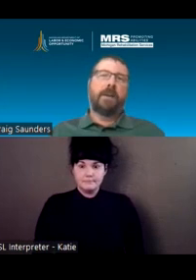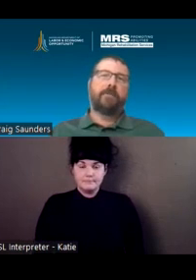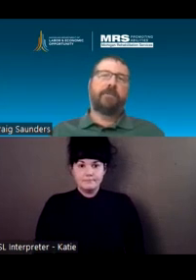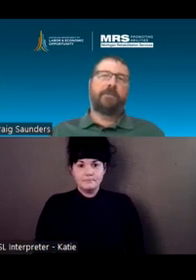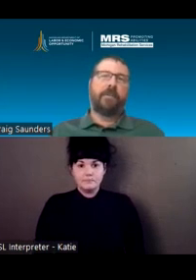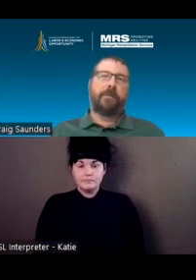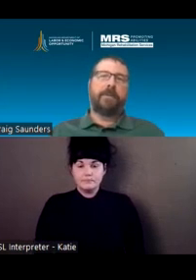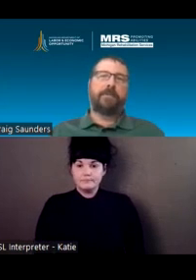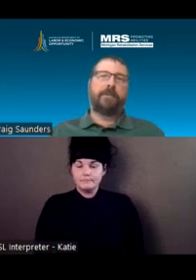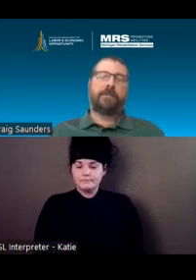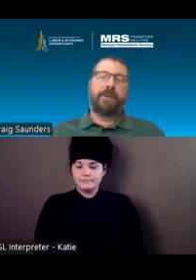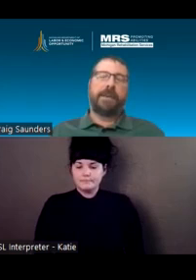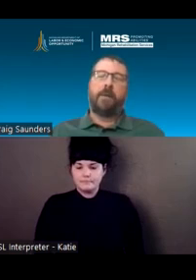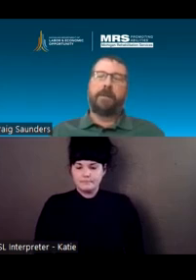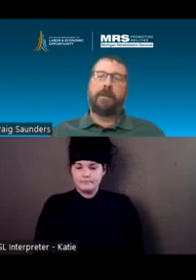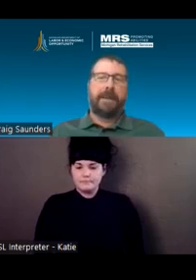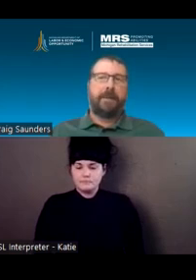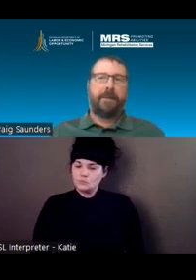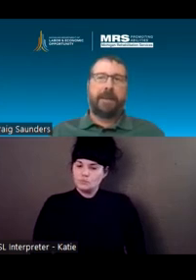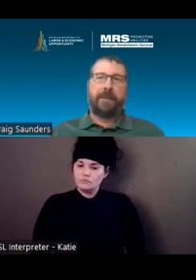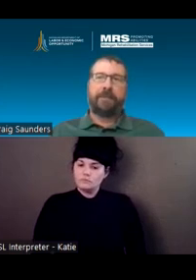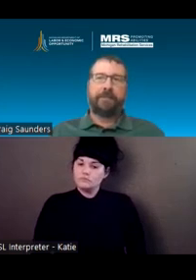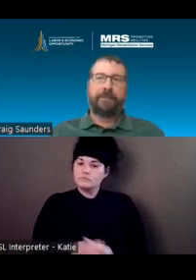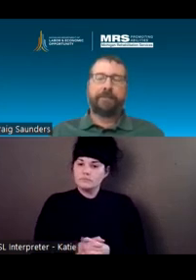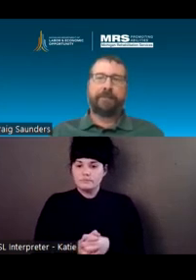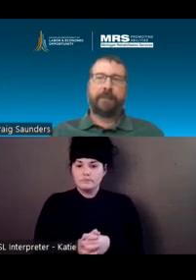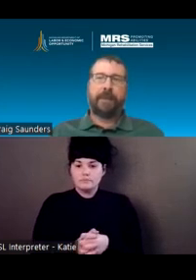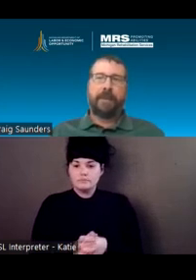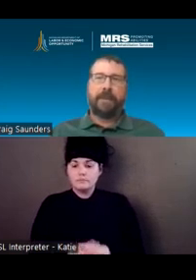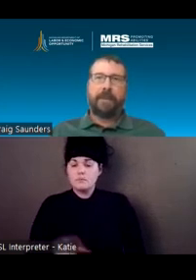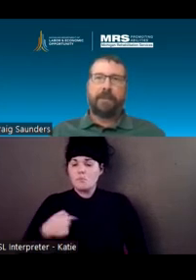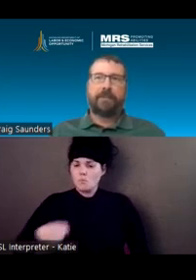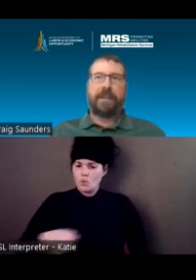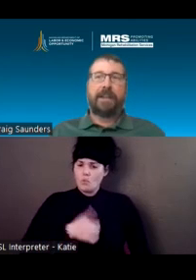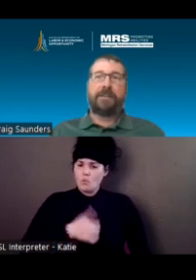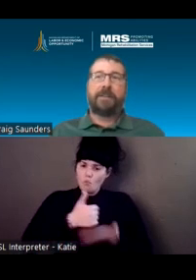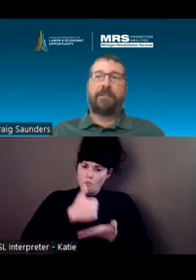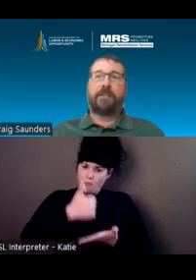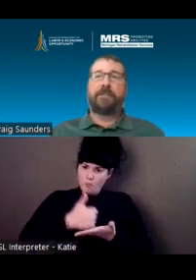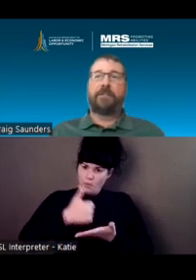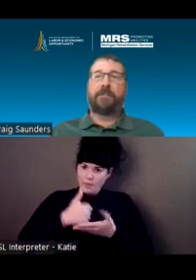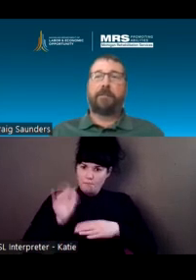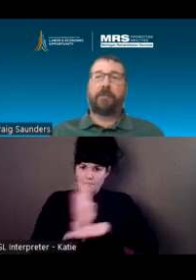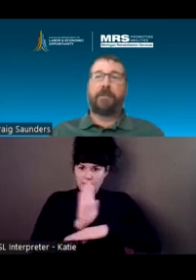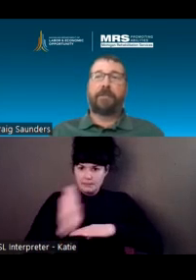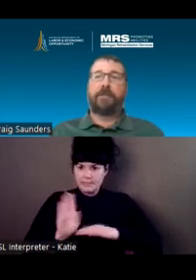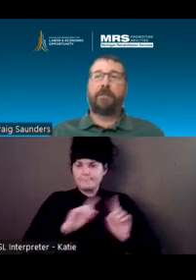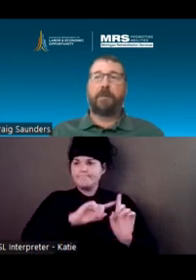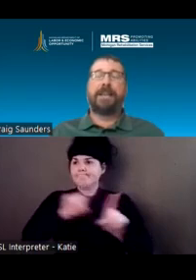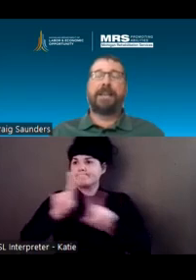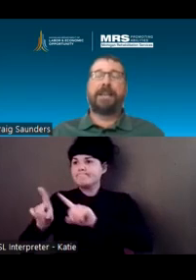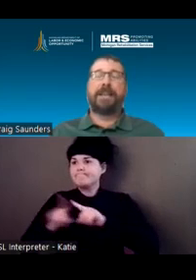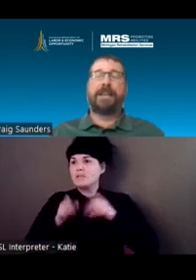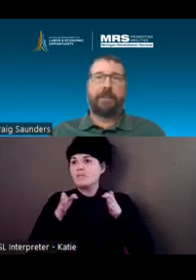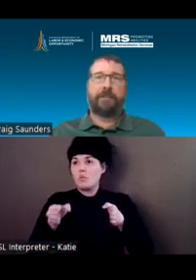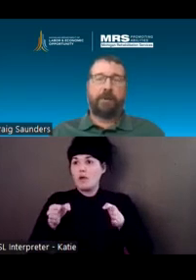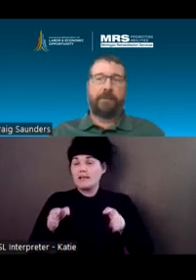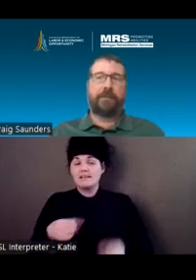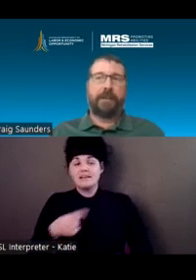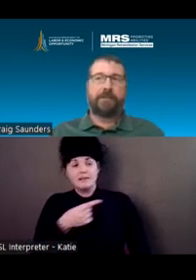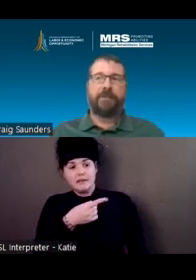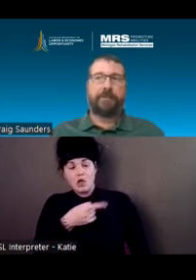When it comes to serving business, we can help in many ways. This slide contains a list of some services related to